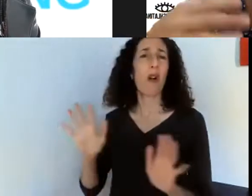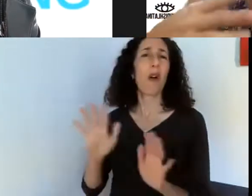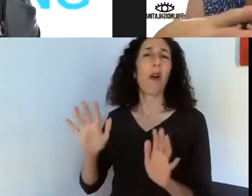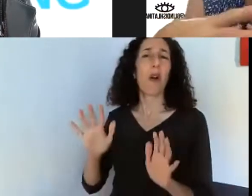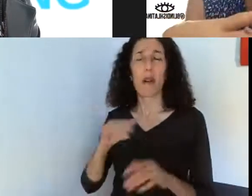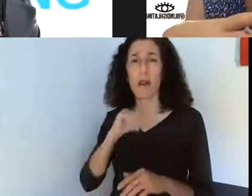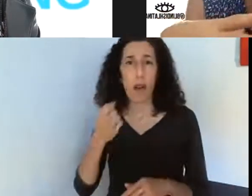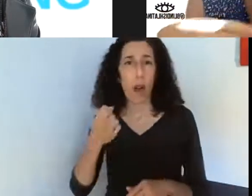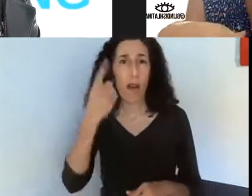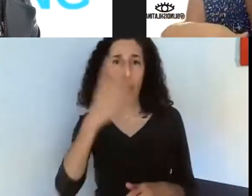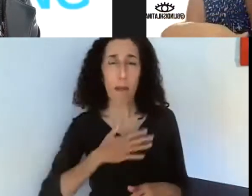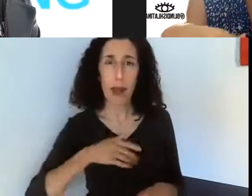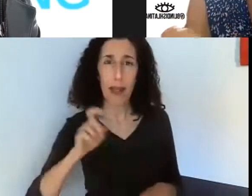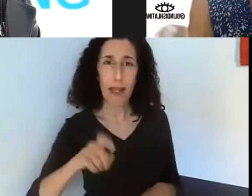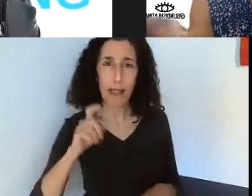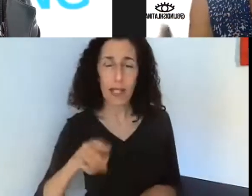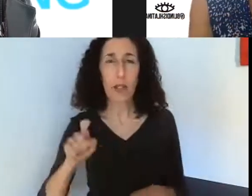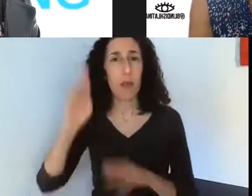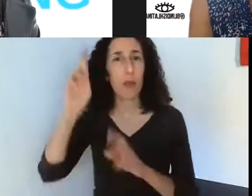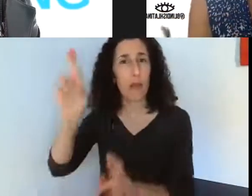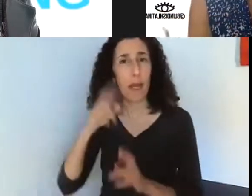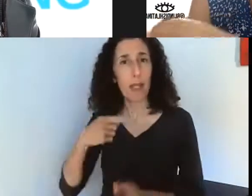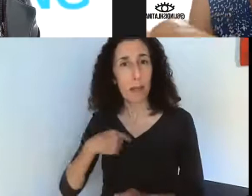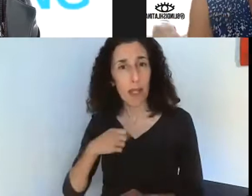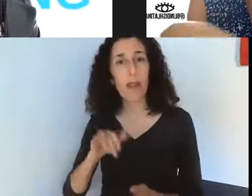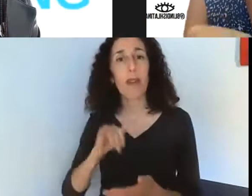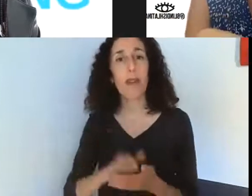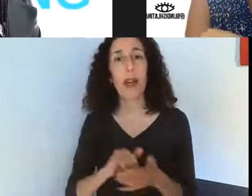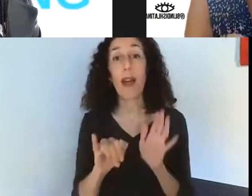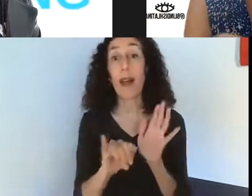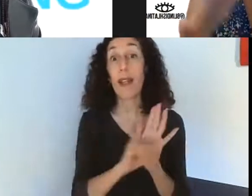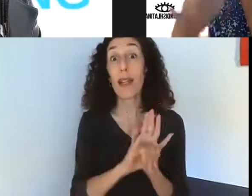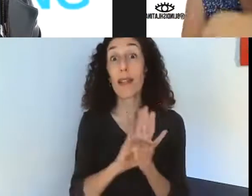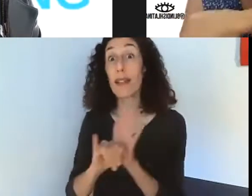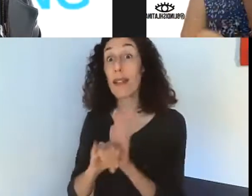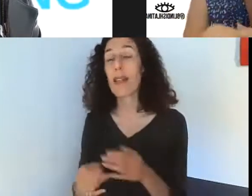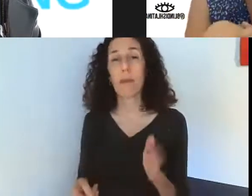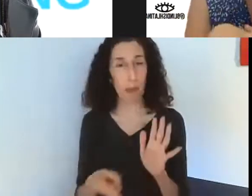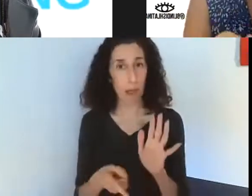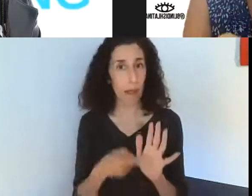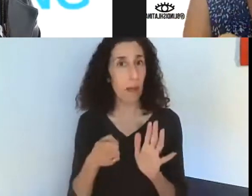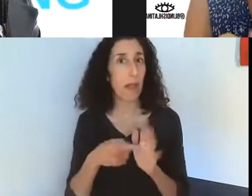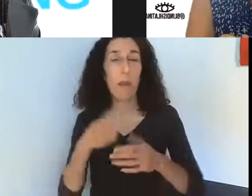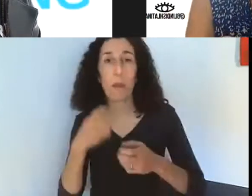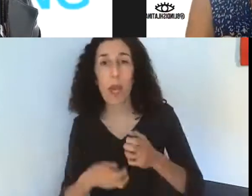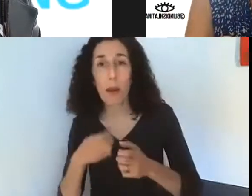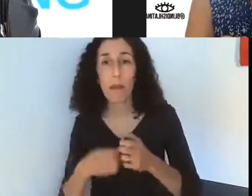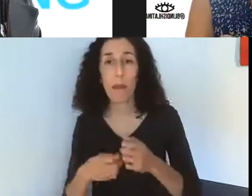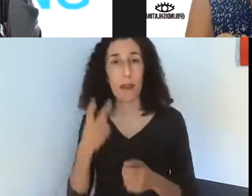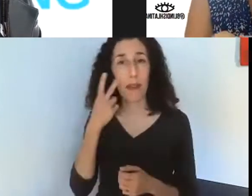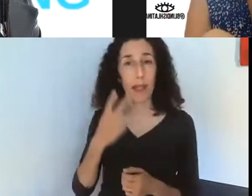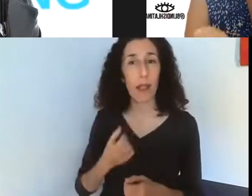those identities sometimes seem to not intersect, and then sometimes it seems like it is very